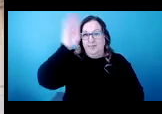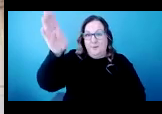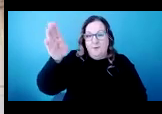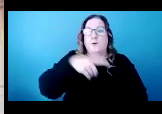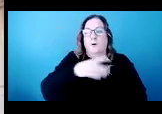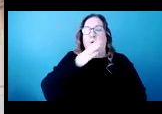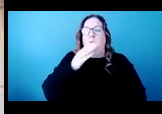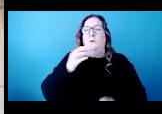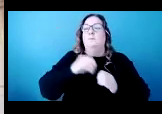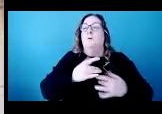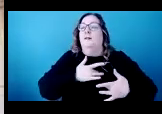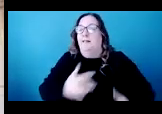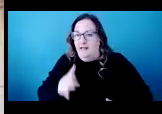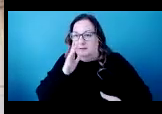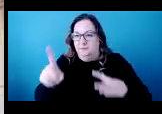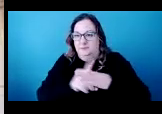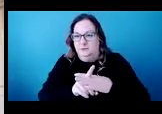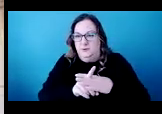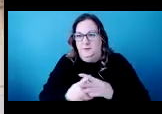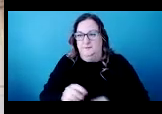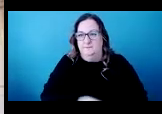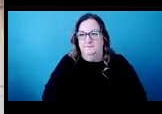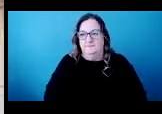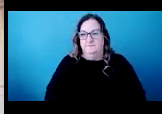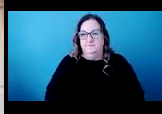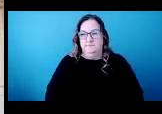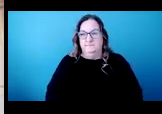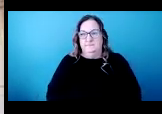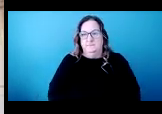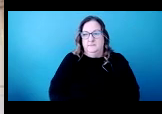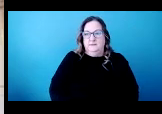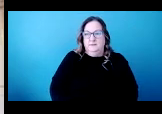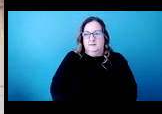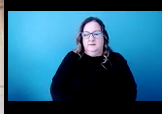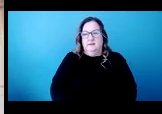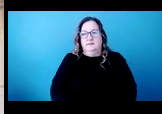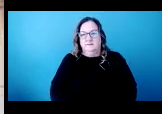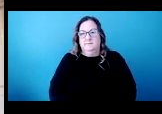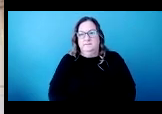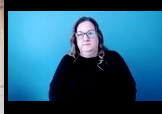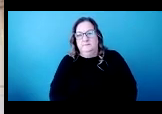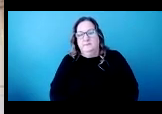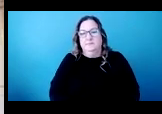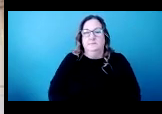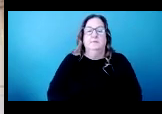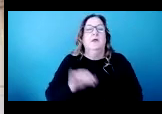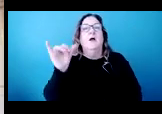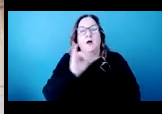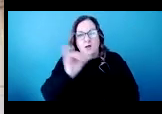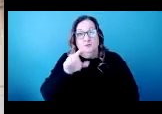And then, so try to leave an impression too. So like when you go, make sure you come with